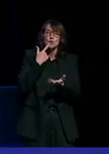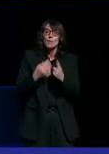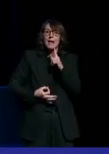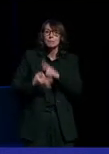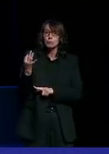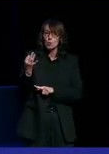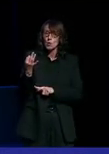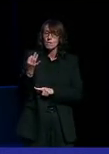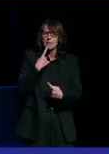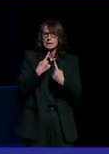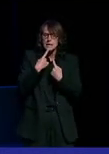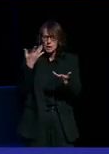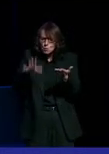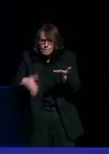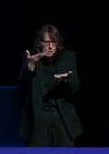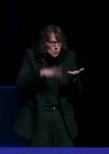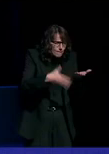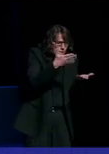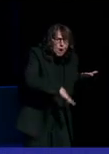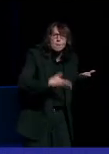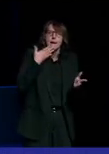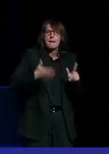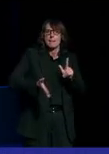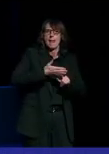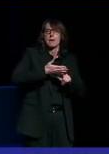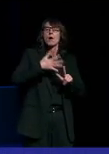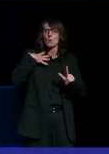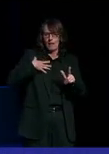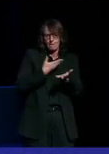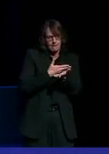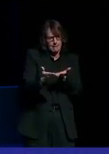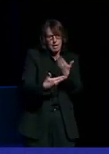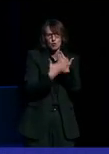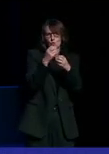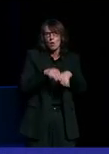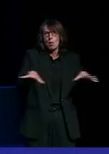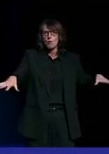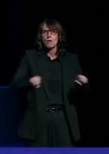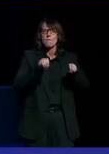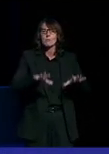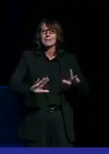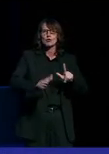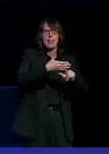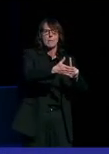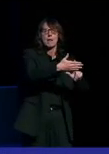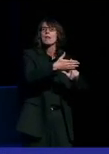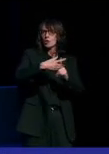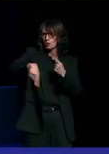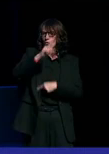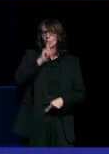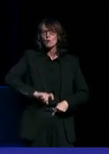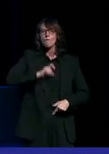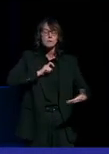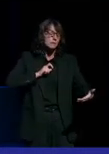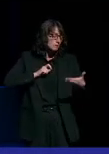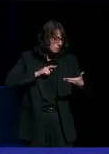where our food comes from. And we will launch new British labelling so that the people of our great nation can have confidence that anything